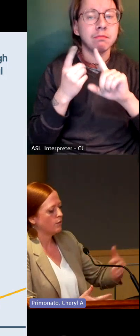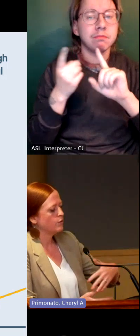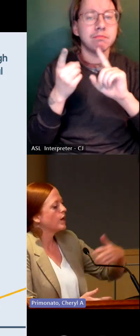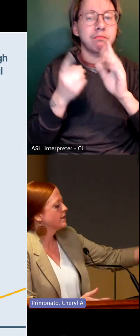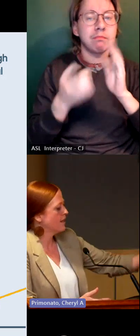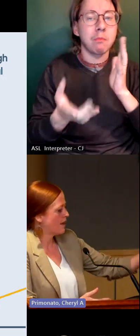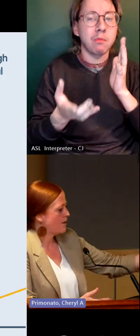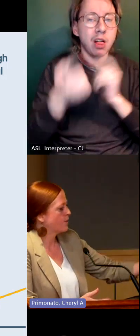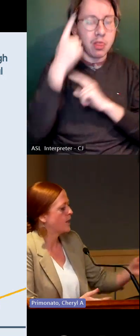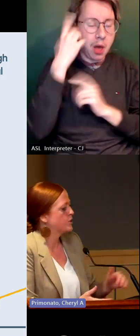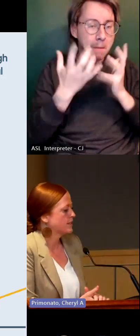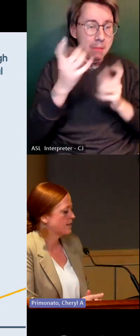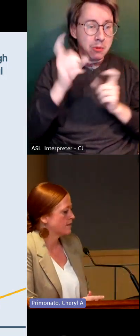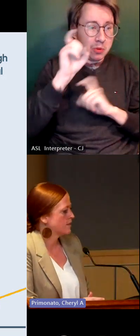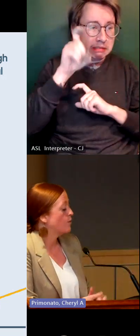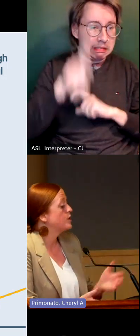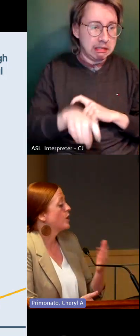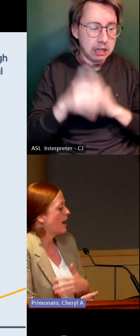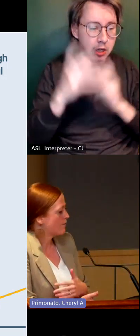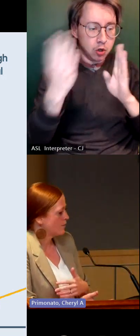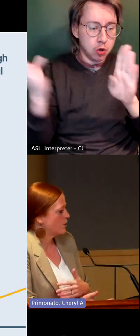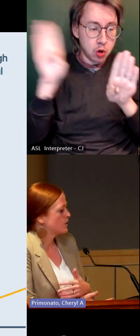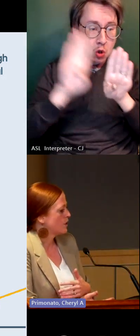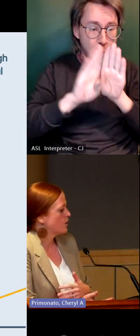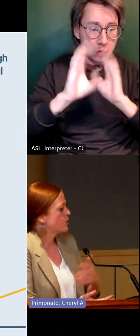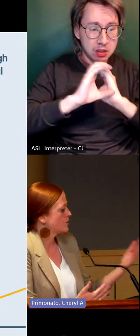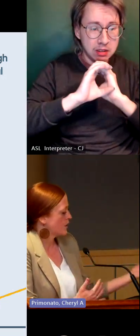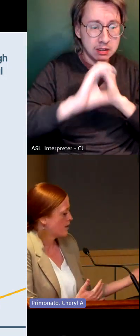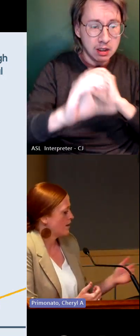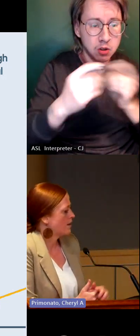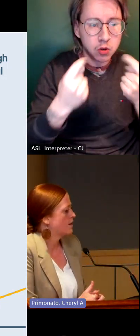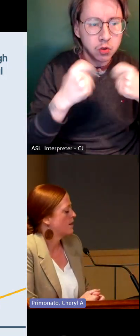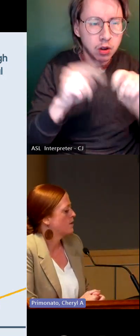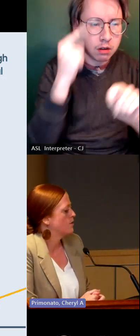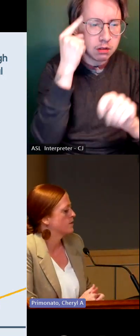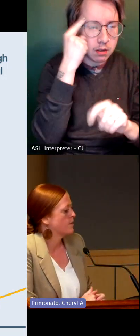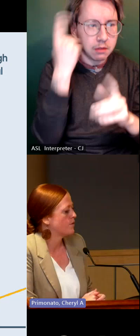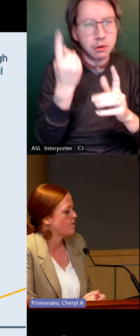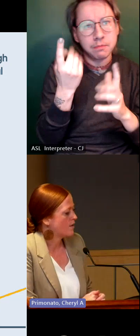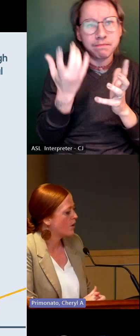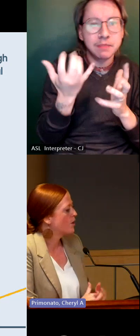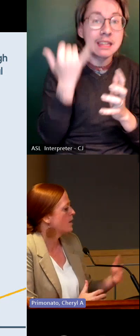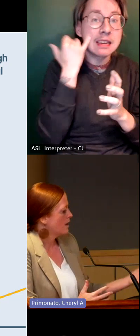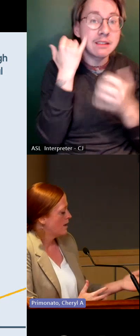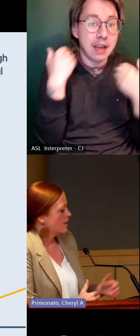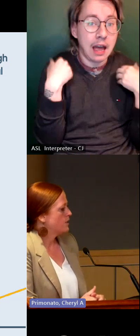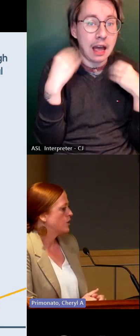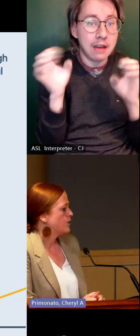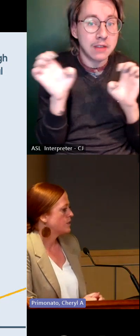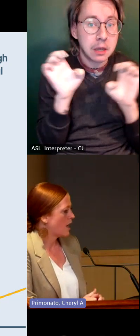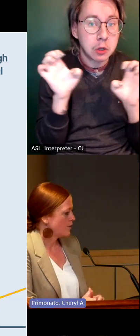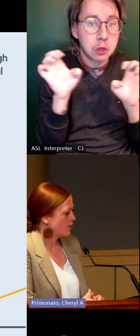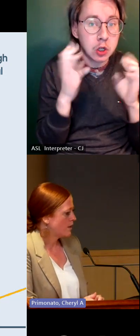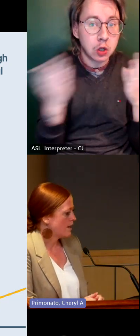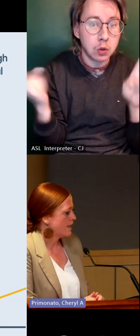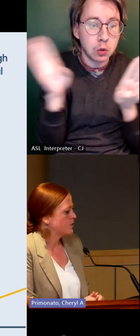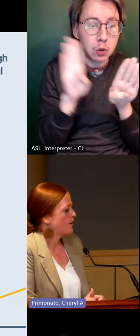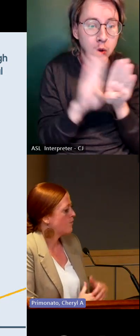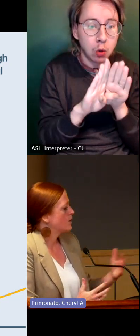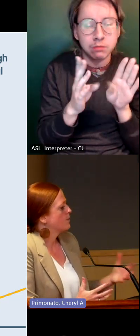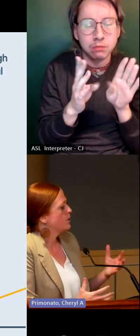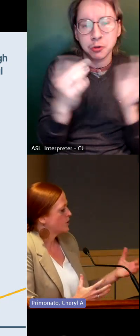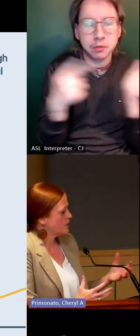We trying to think ahead for projects like this so that we don't have emergency closures. Some of you may have heard we needed to close the library